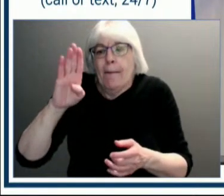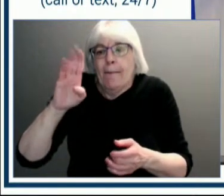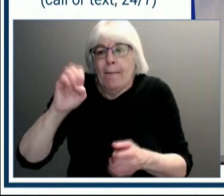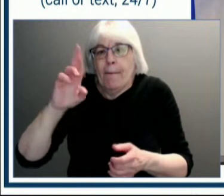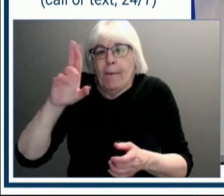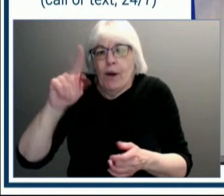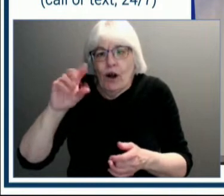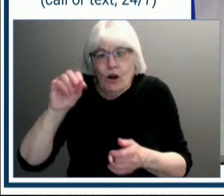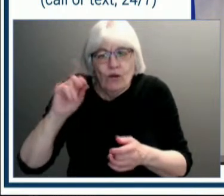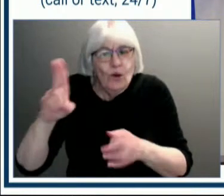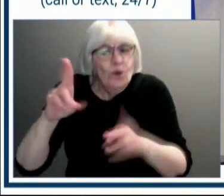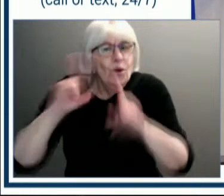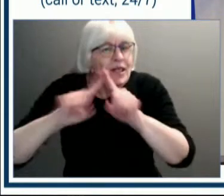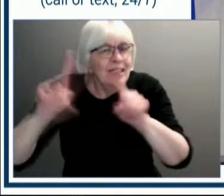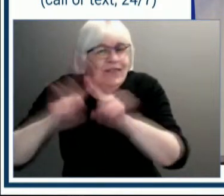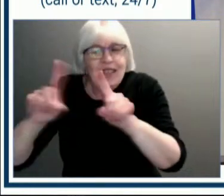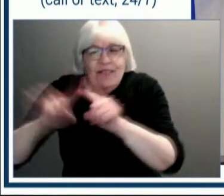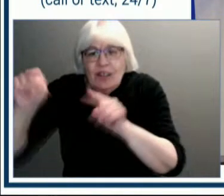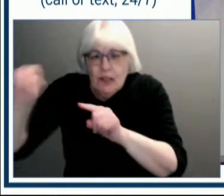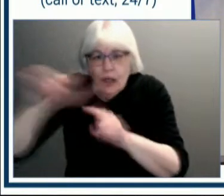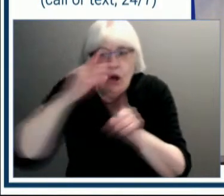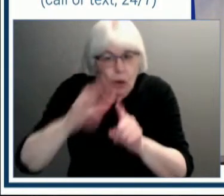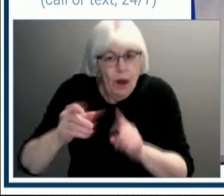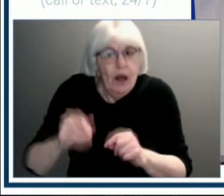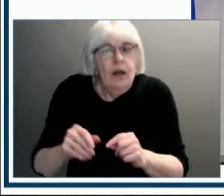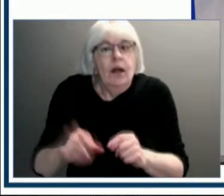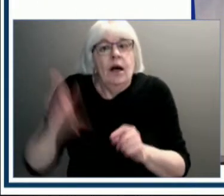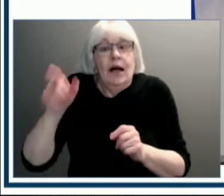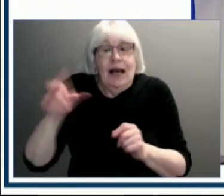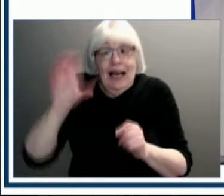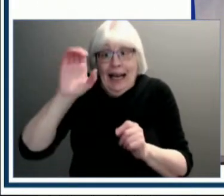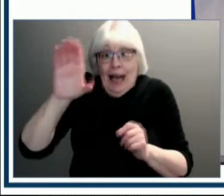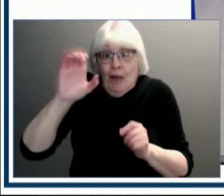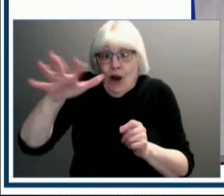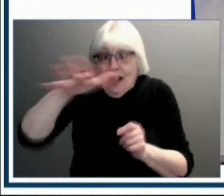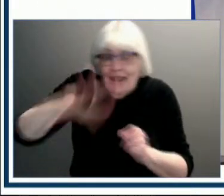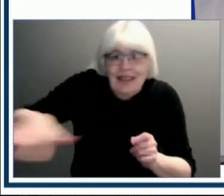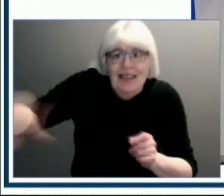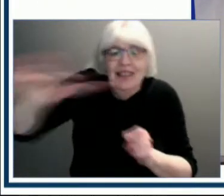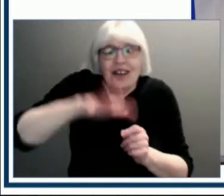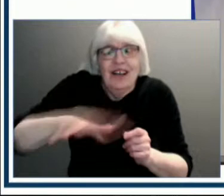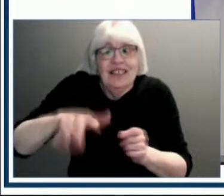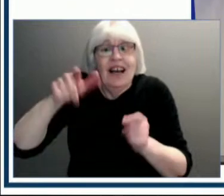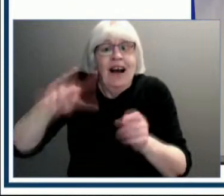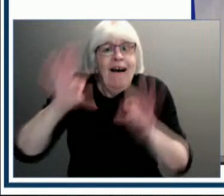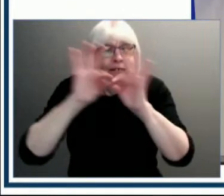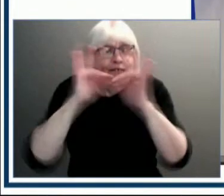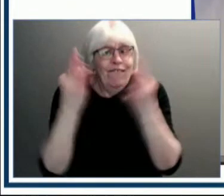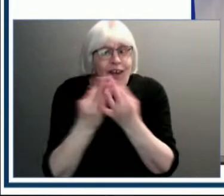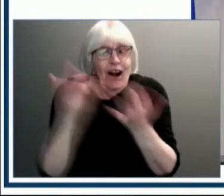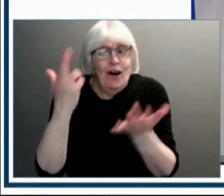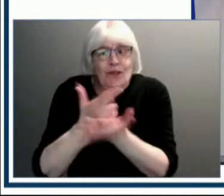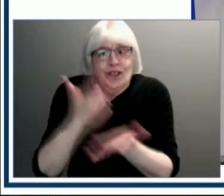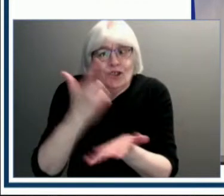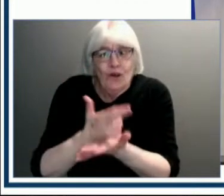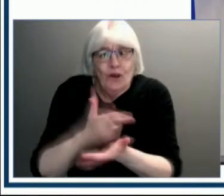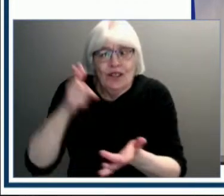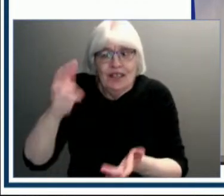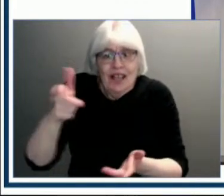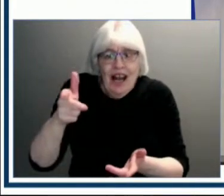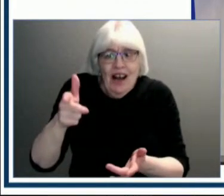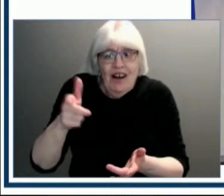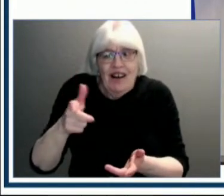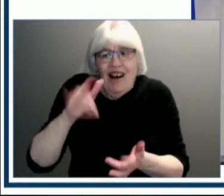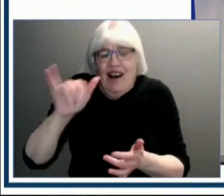Center. Joanna, I know you and your team have been wonderful partners working tirelessly to get these kits out, and I thank you for